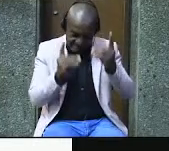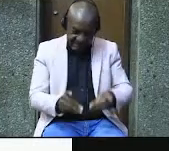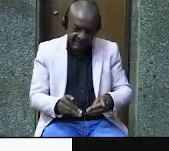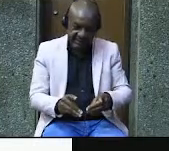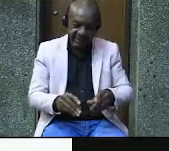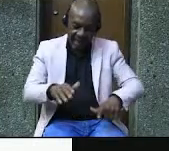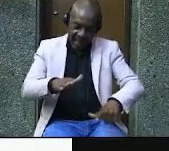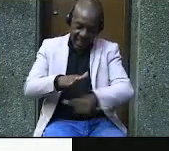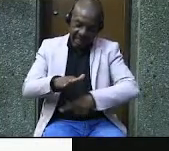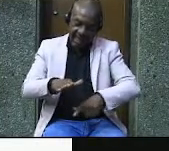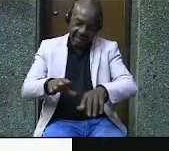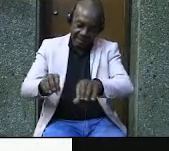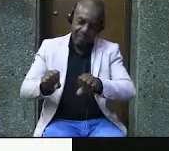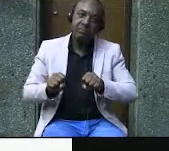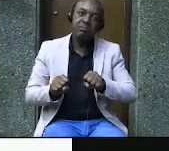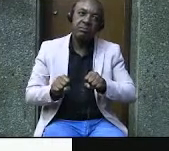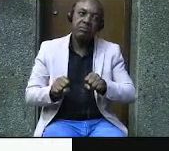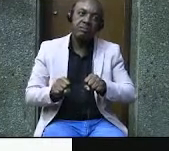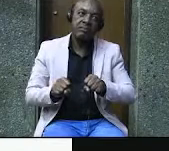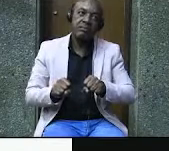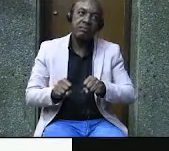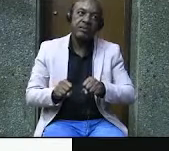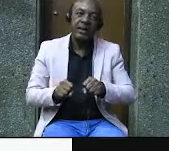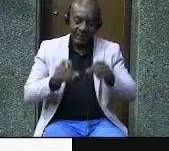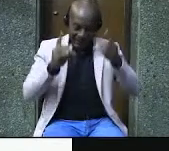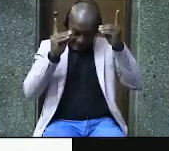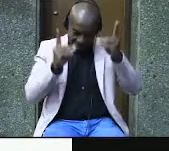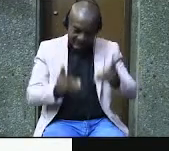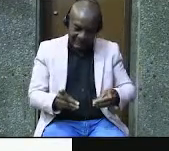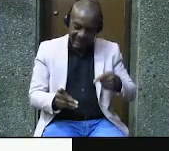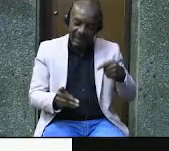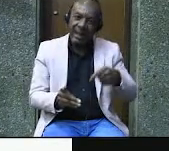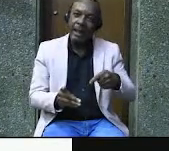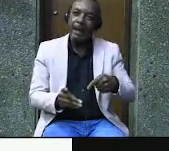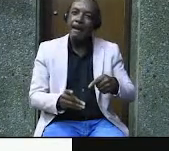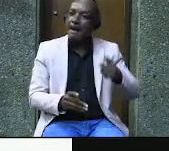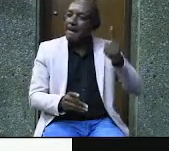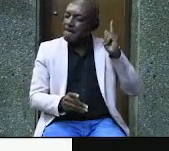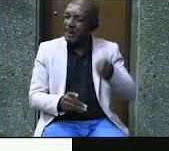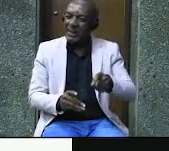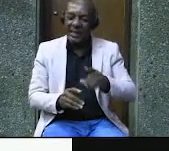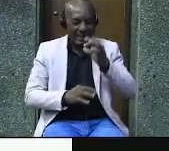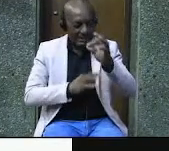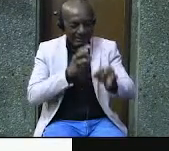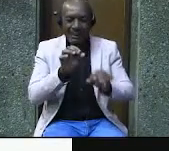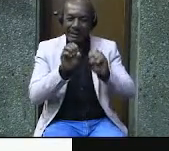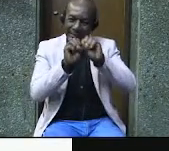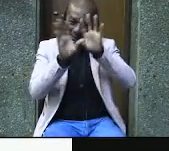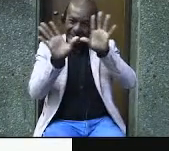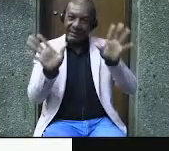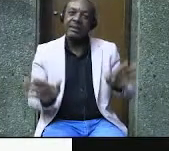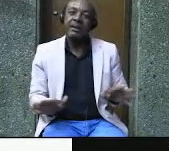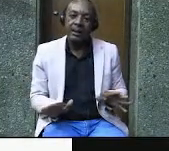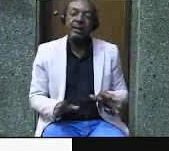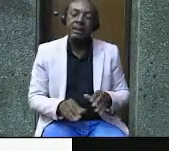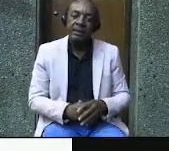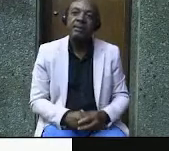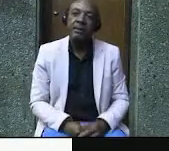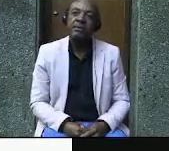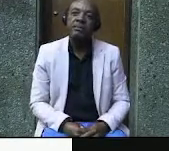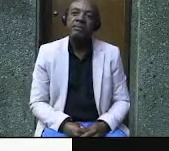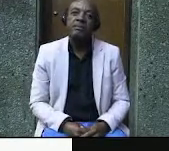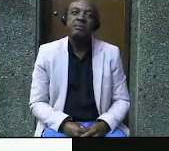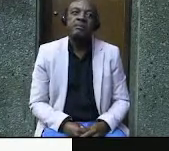The decision must also be reasonable. In other words, it must take into account all